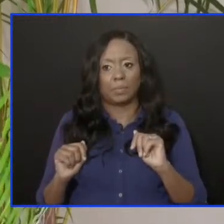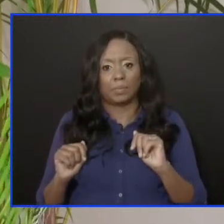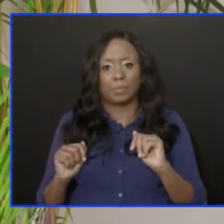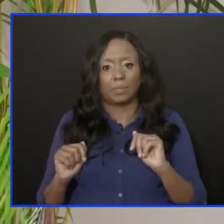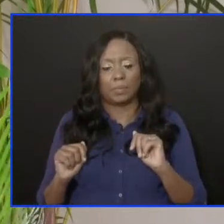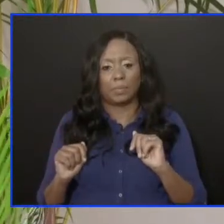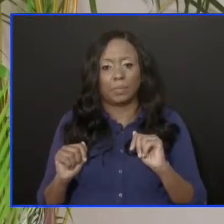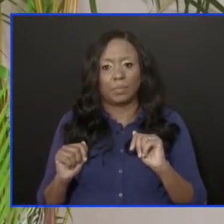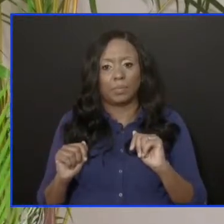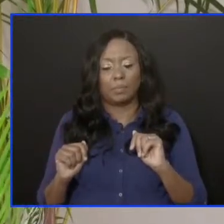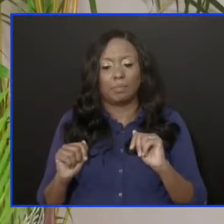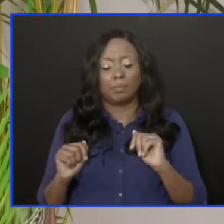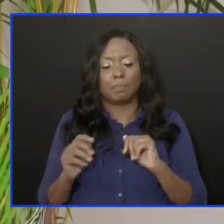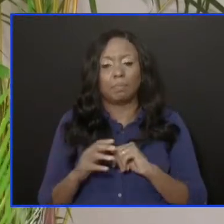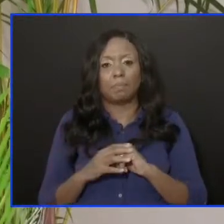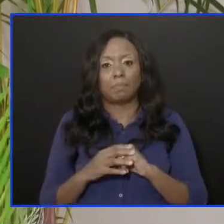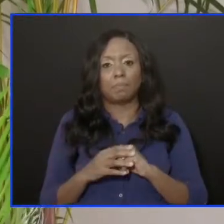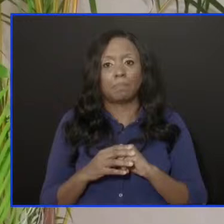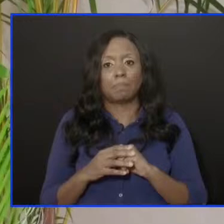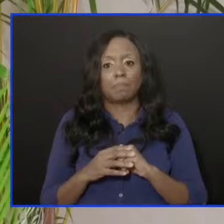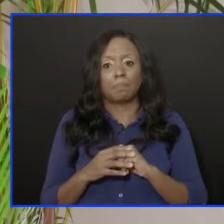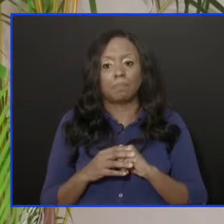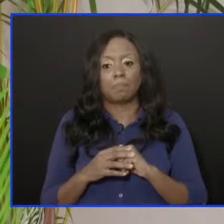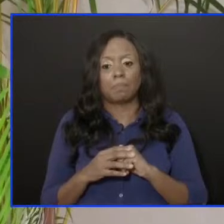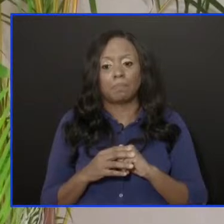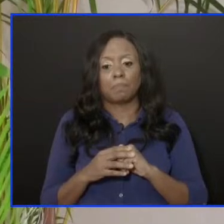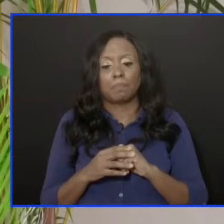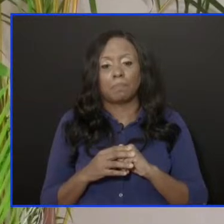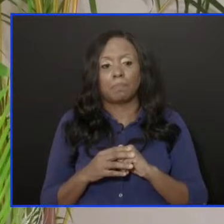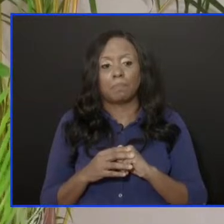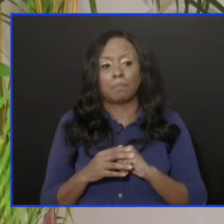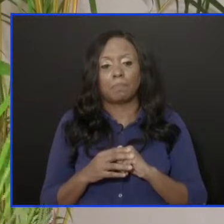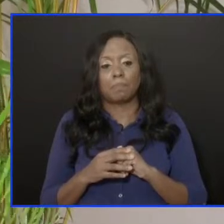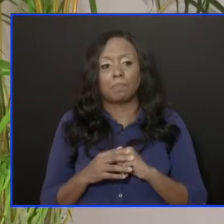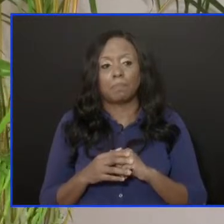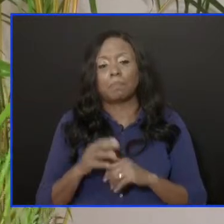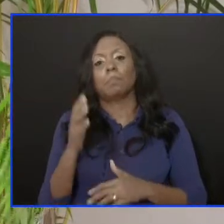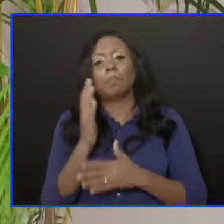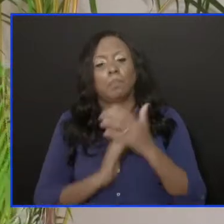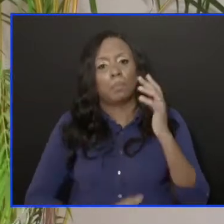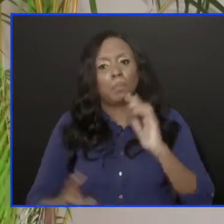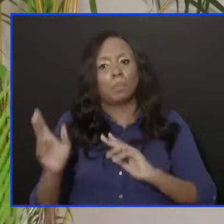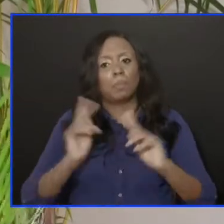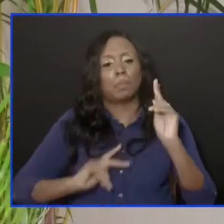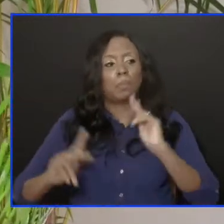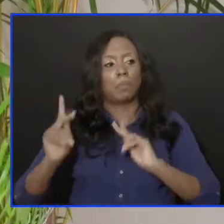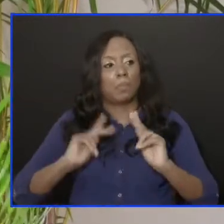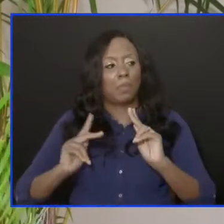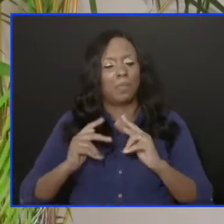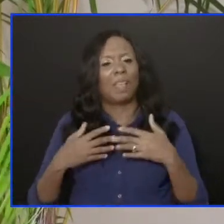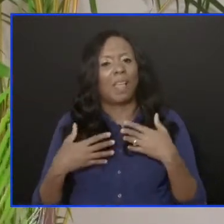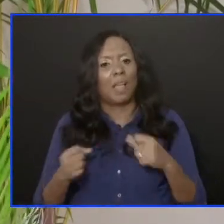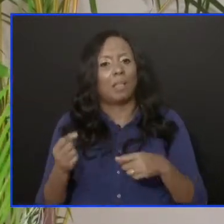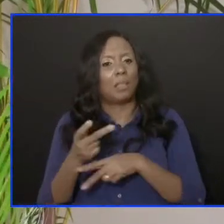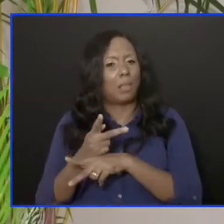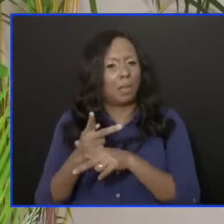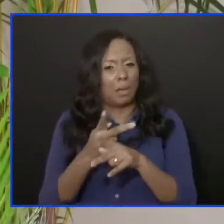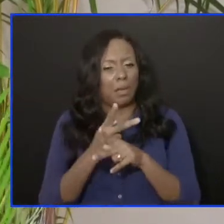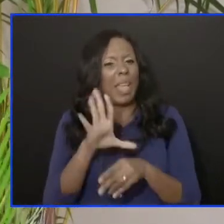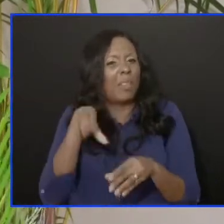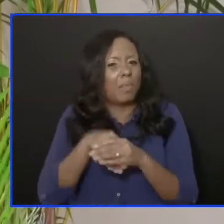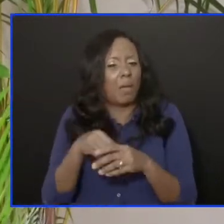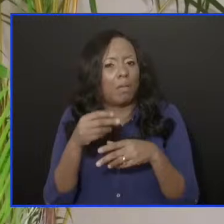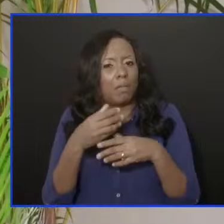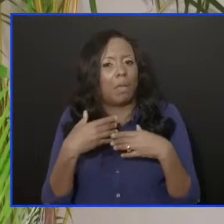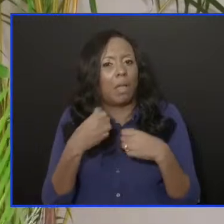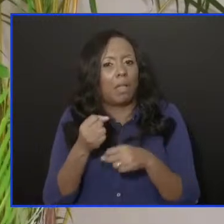regularly exposed to COVID-19 would be a risk